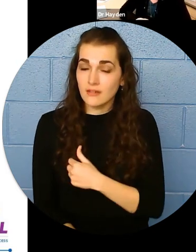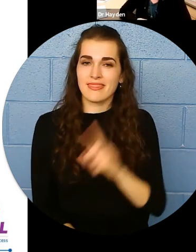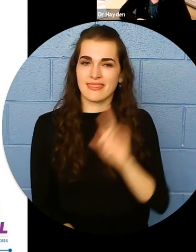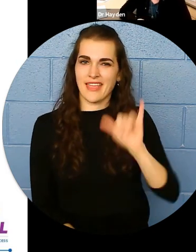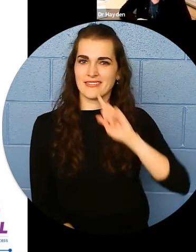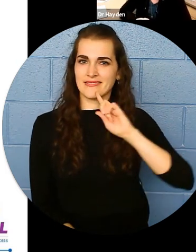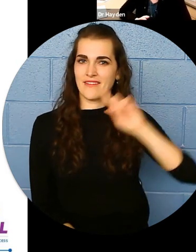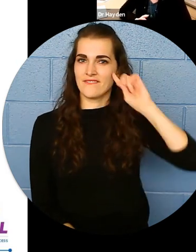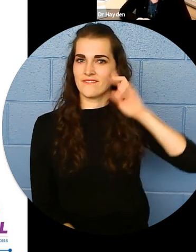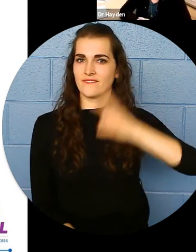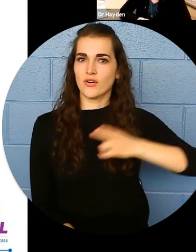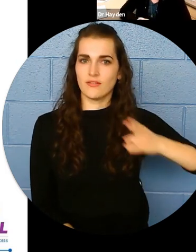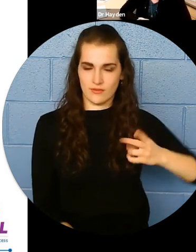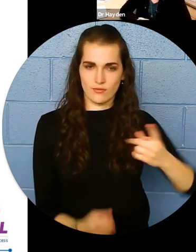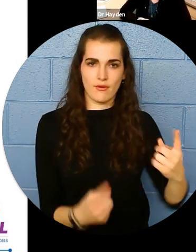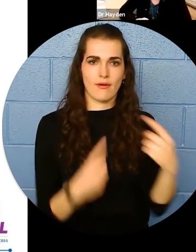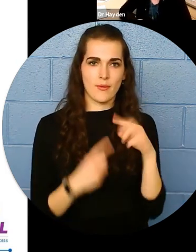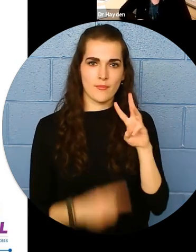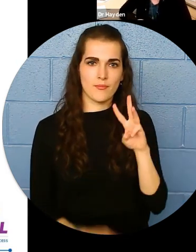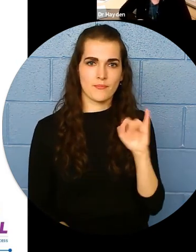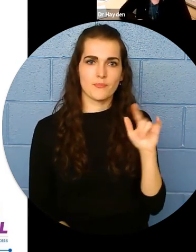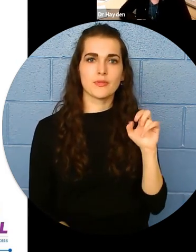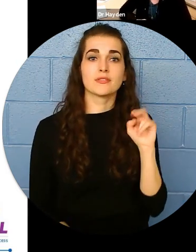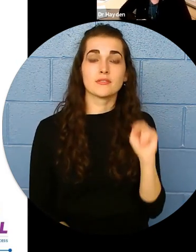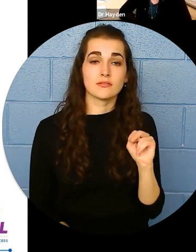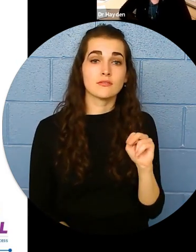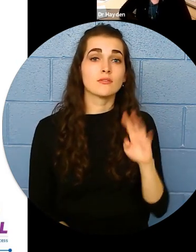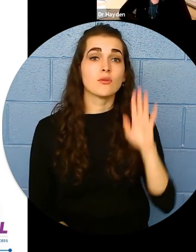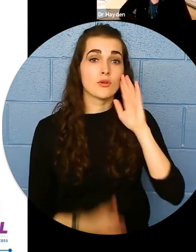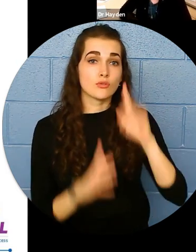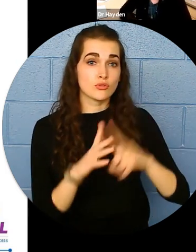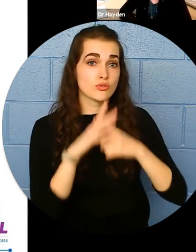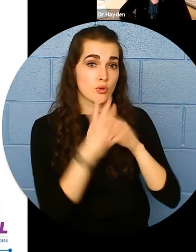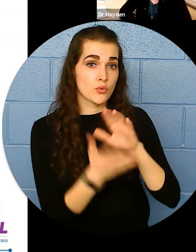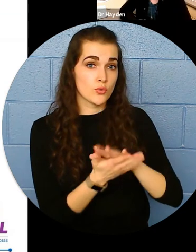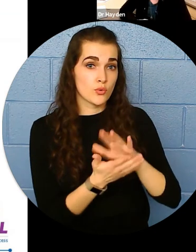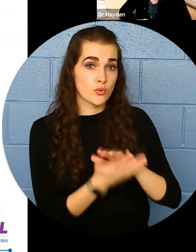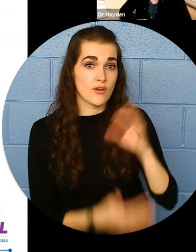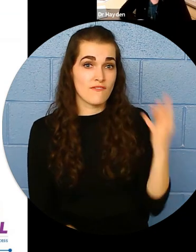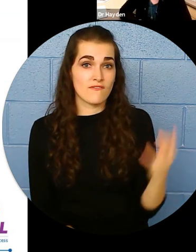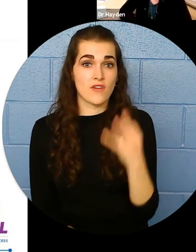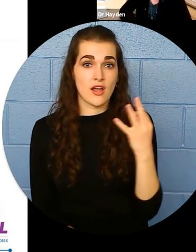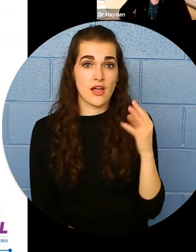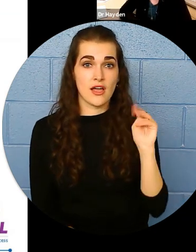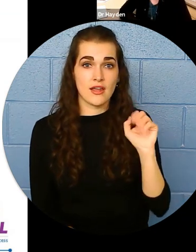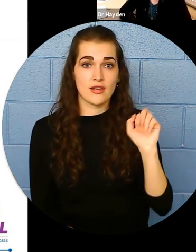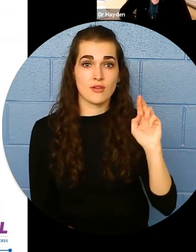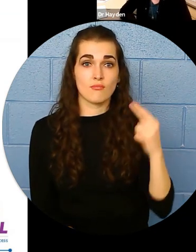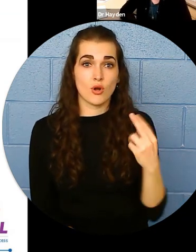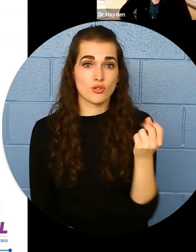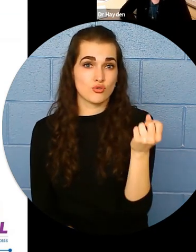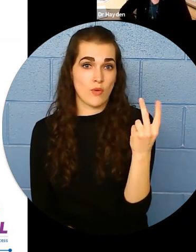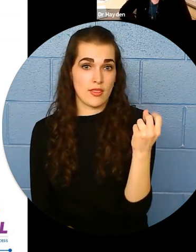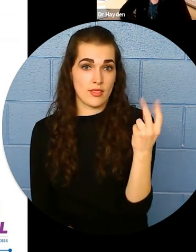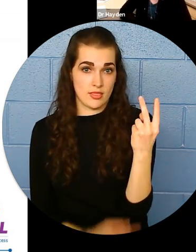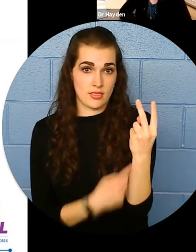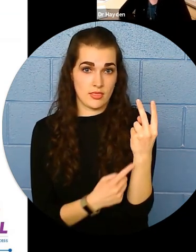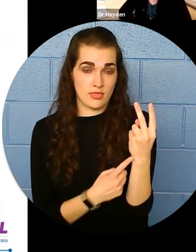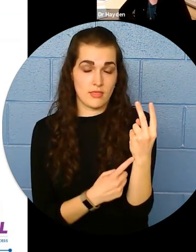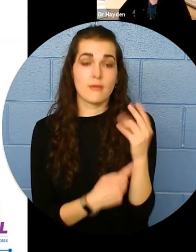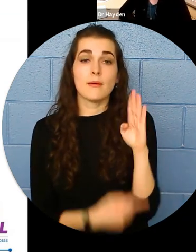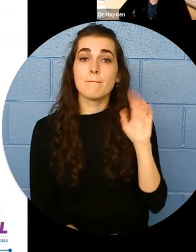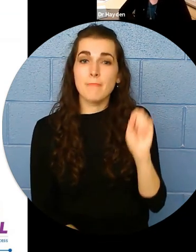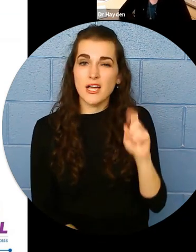deaf students who attend here at Willson. They will be starting school on Friday, March the 12th. Now, the